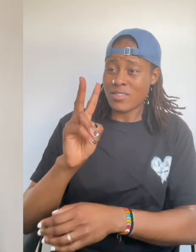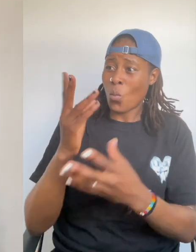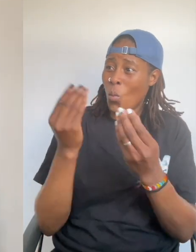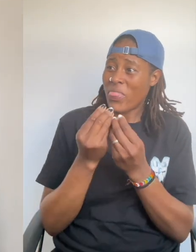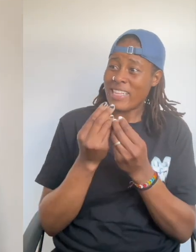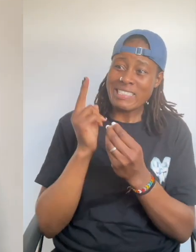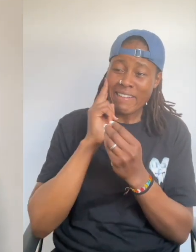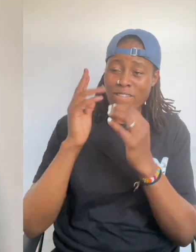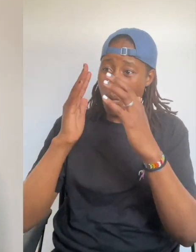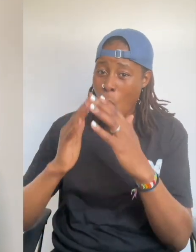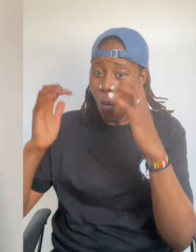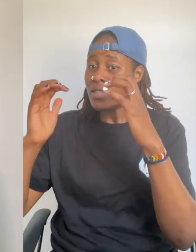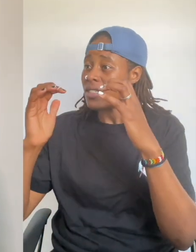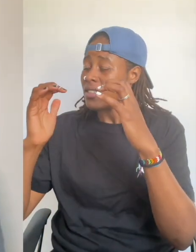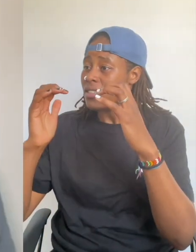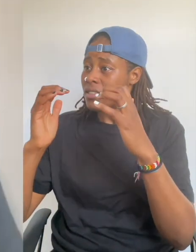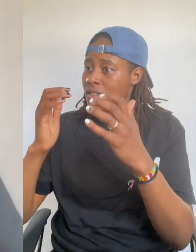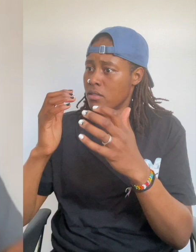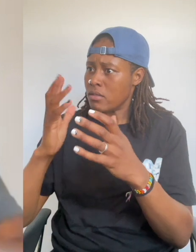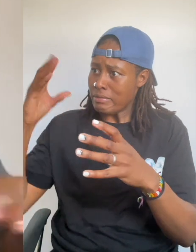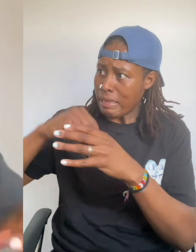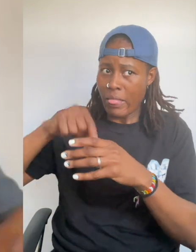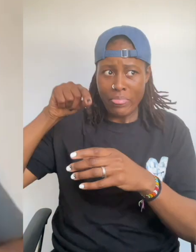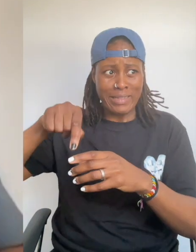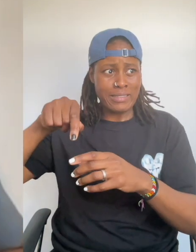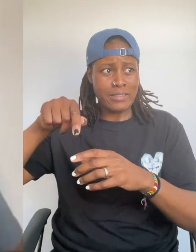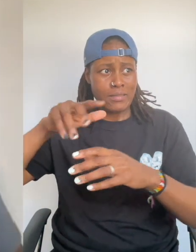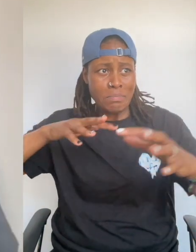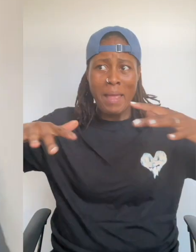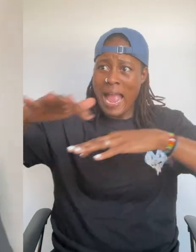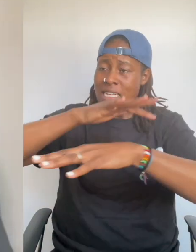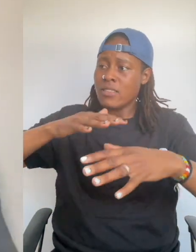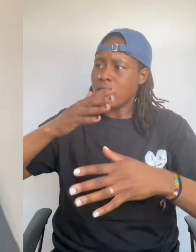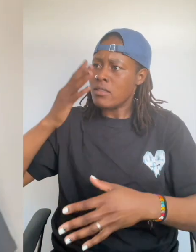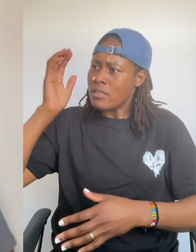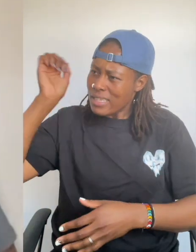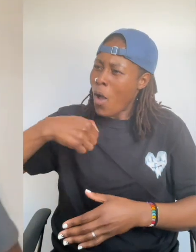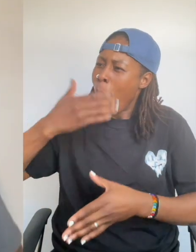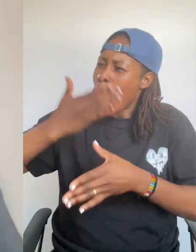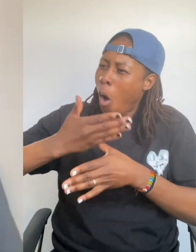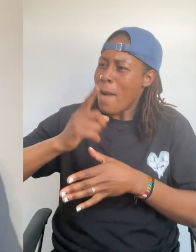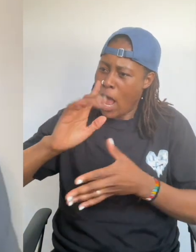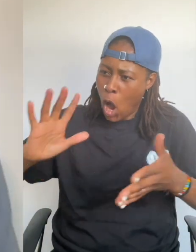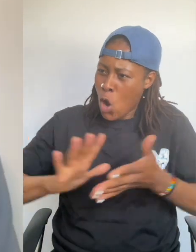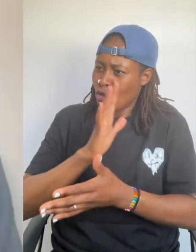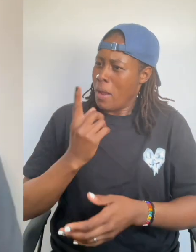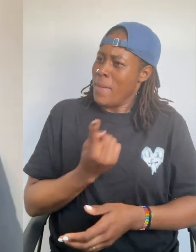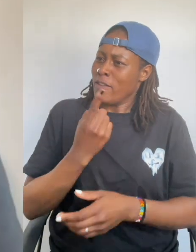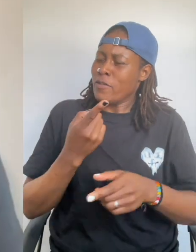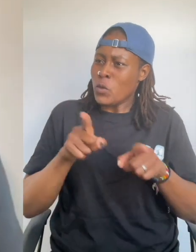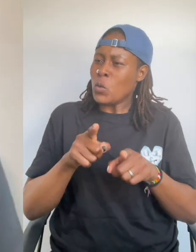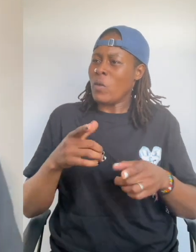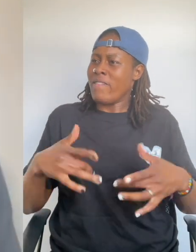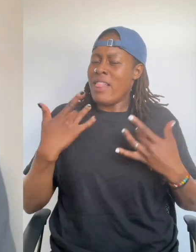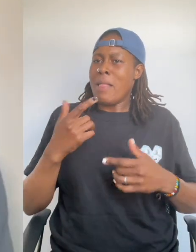deaf audience and, you know, be in that space with them. I'm working, but I'm also enjoying myself. So it's like you get the